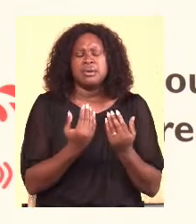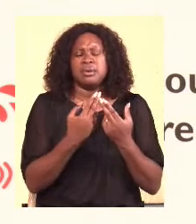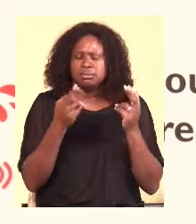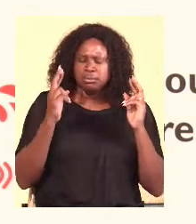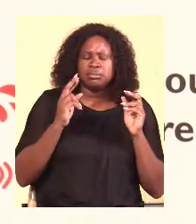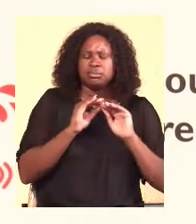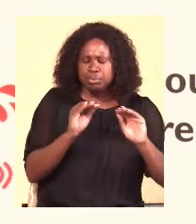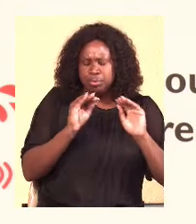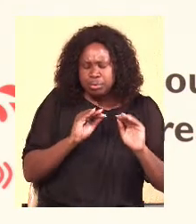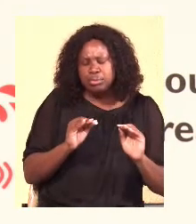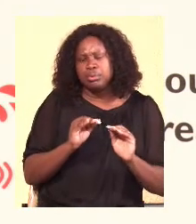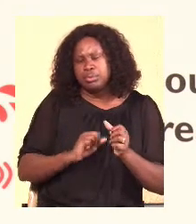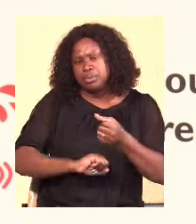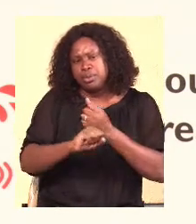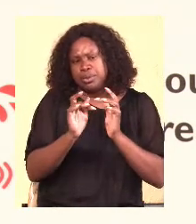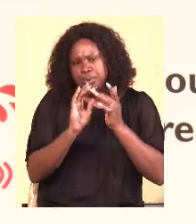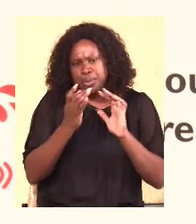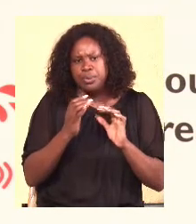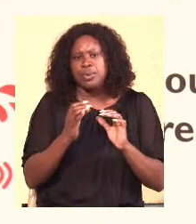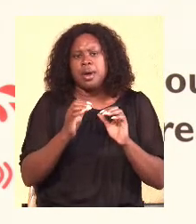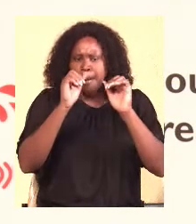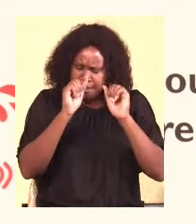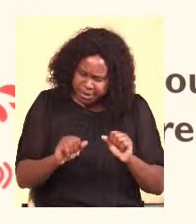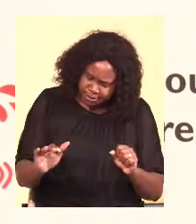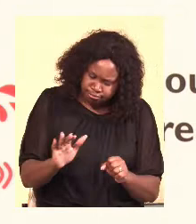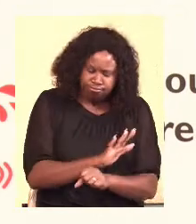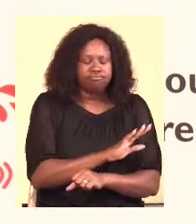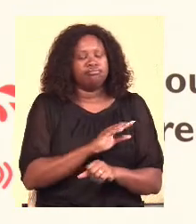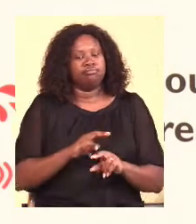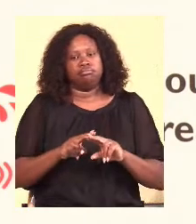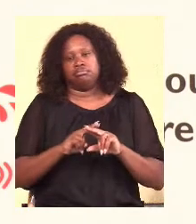support e-learning has to be fully utilized.